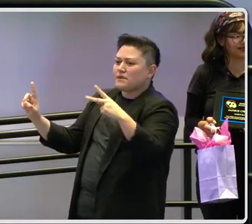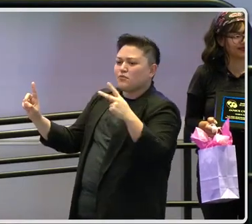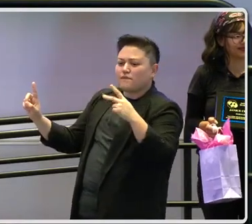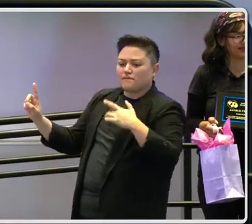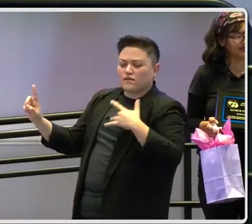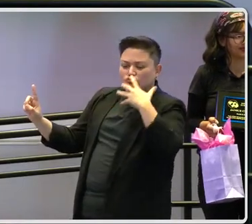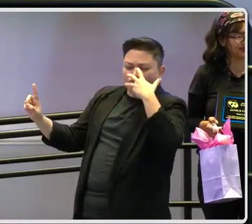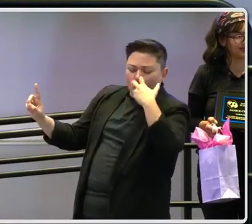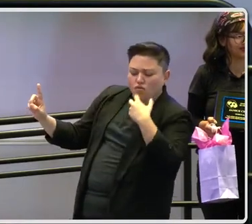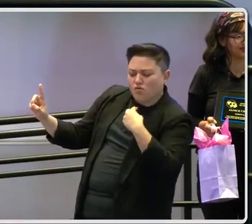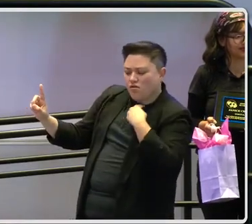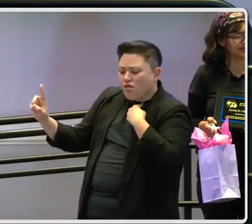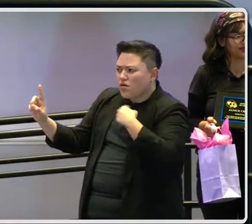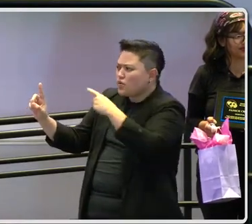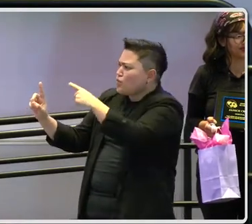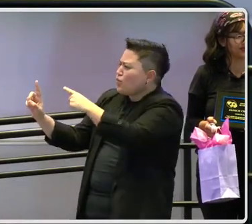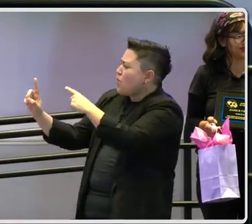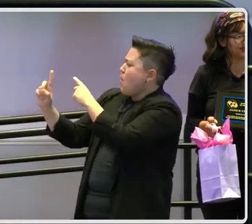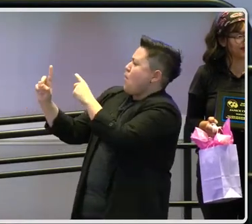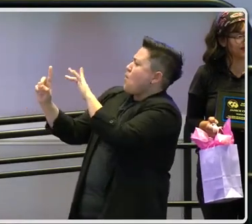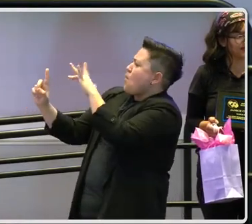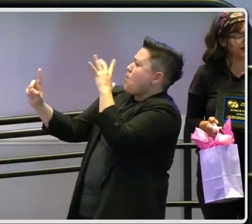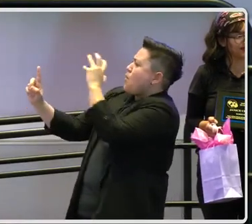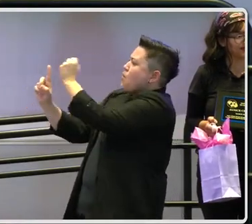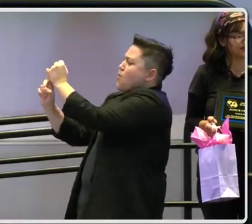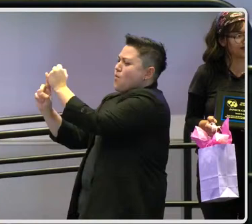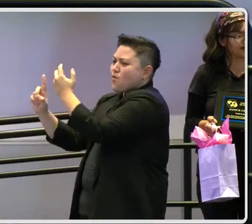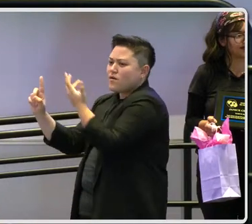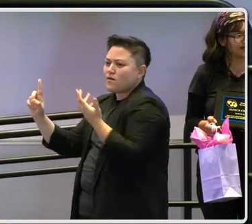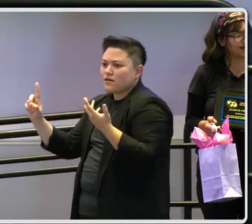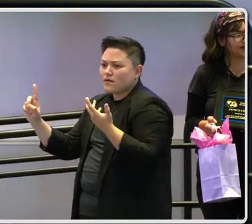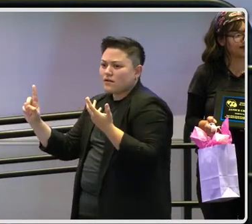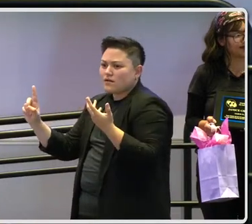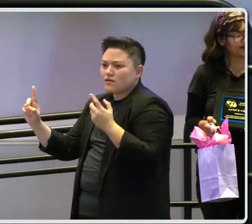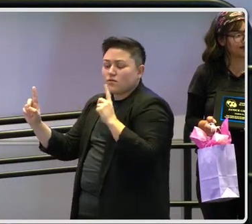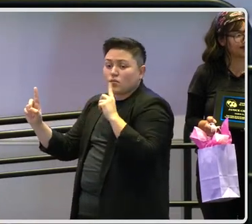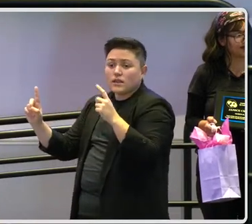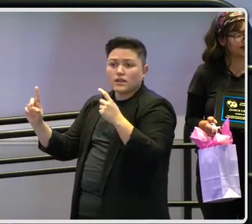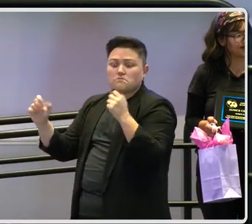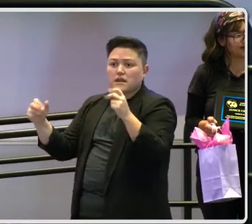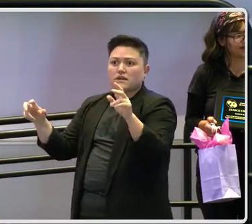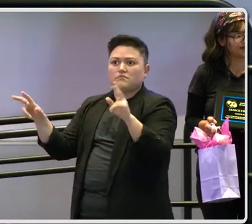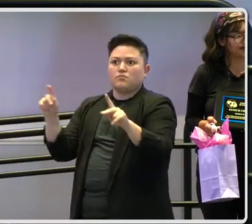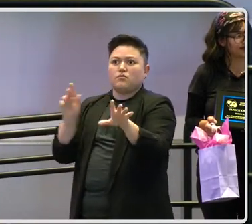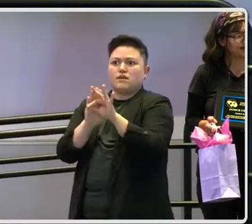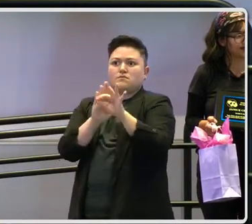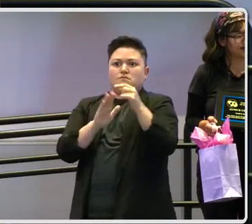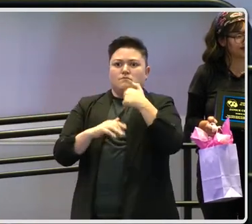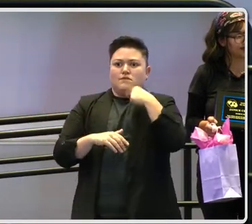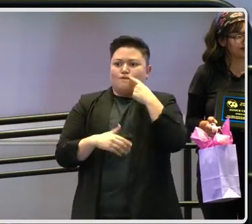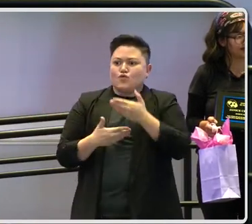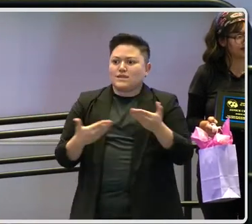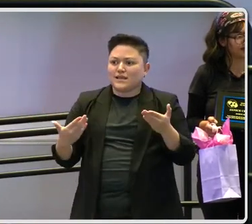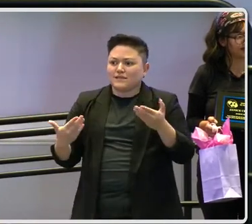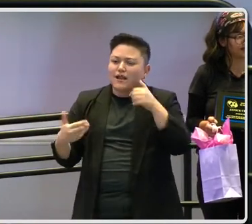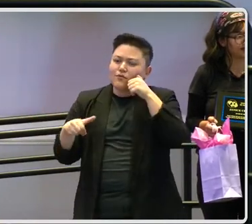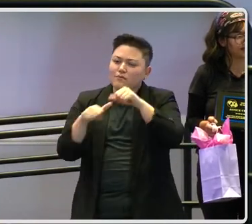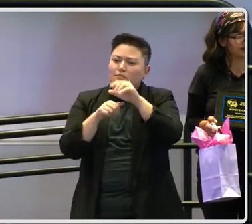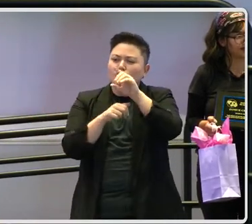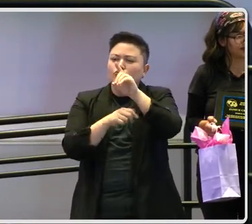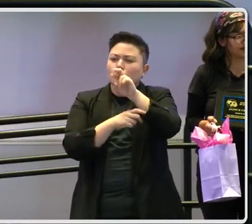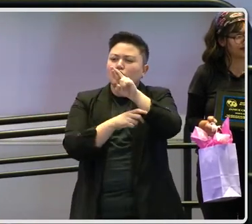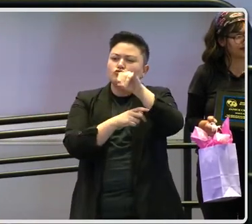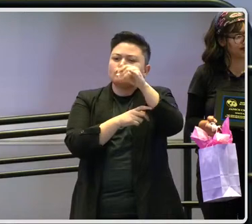know, I was chosen for so many different things here on this campus. When Dr. Joe